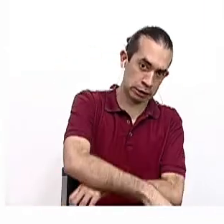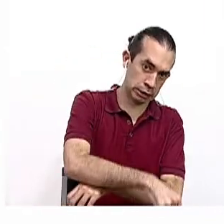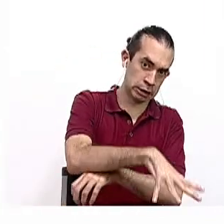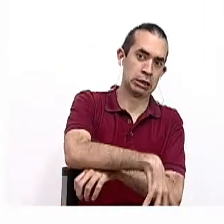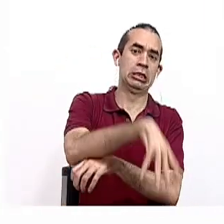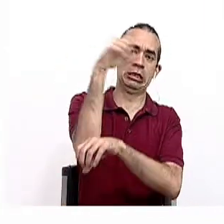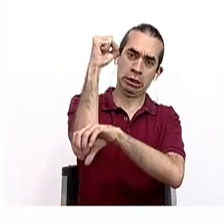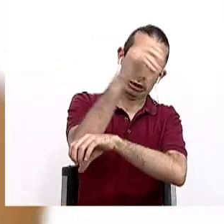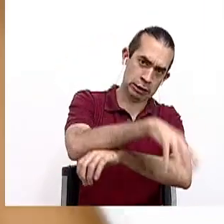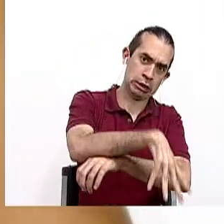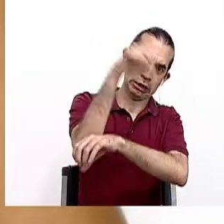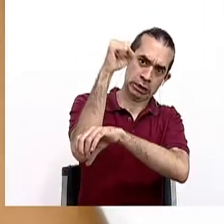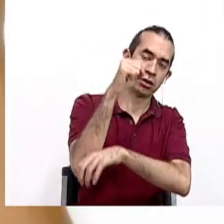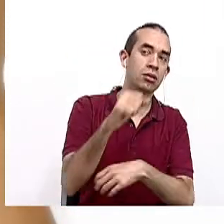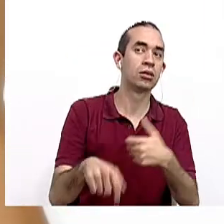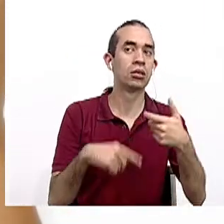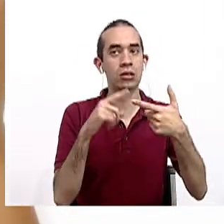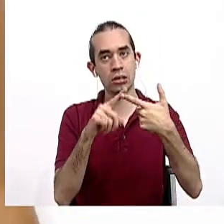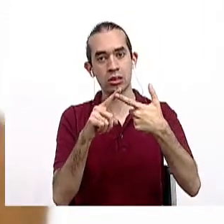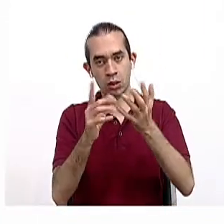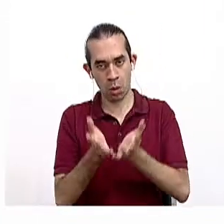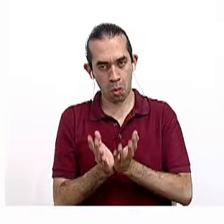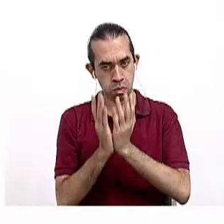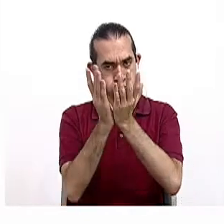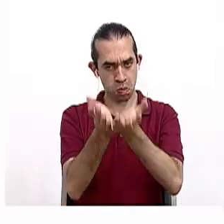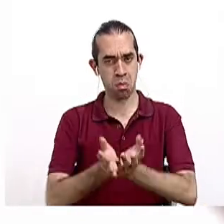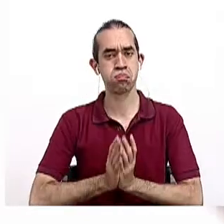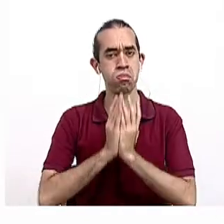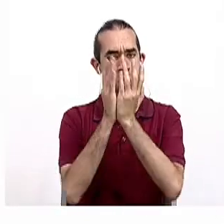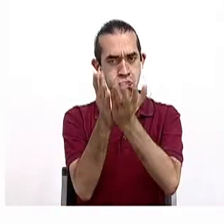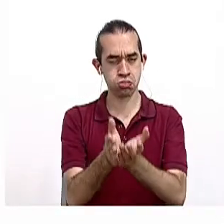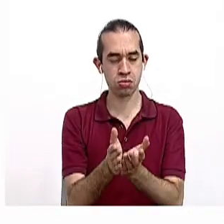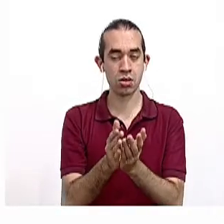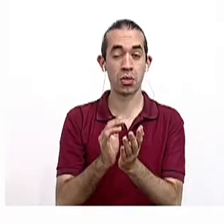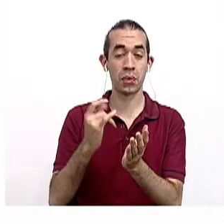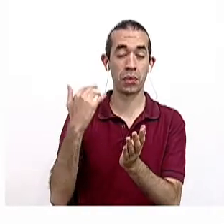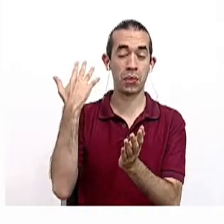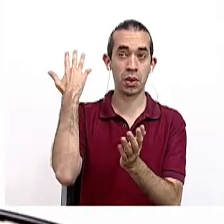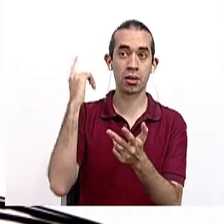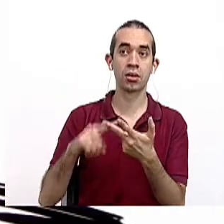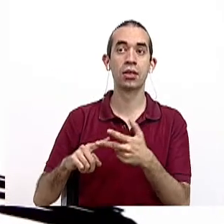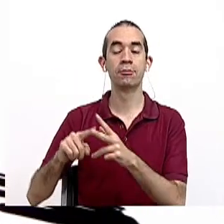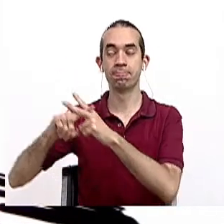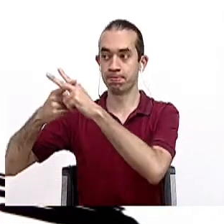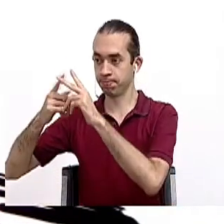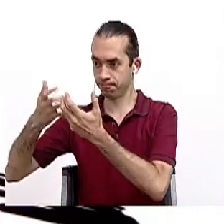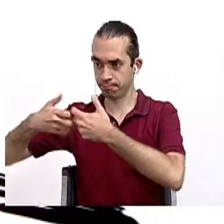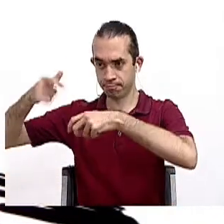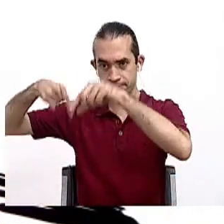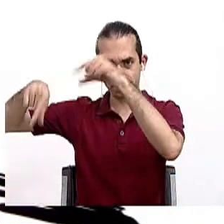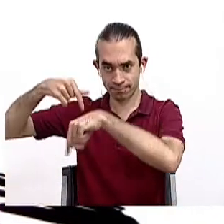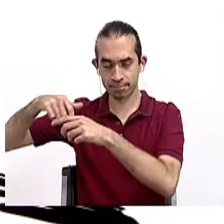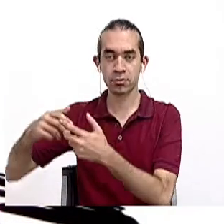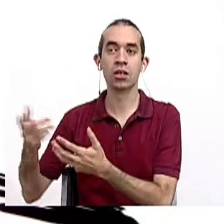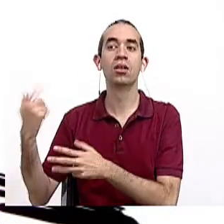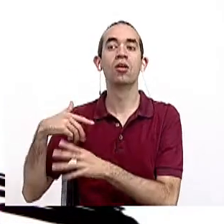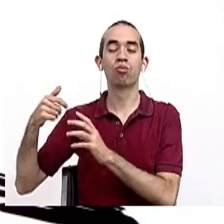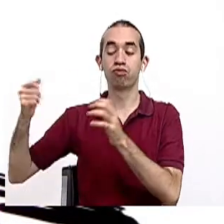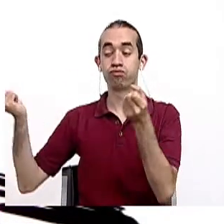underground, the pollution caused by transportation and refinement, to the final delivery to your local petrol